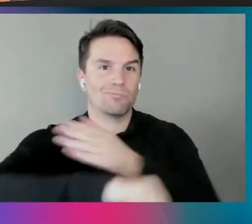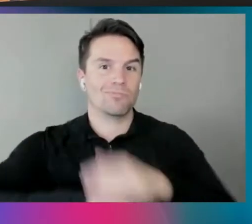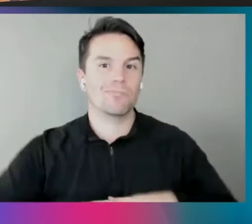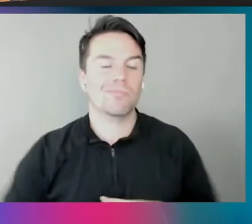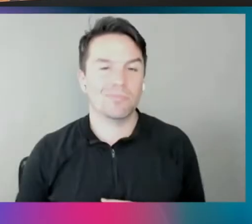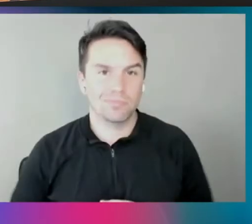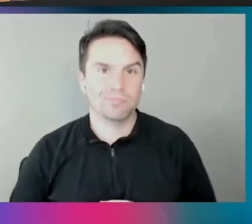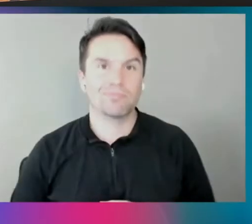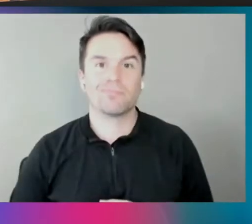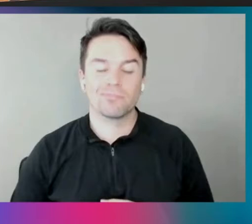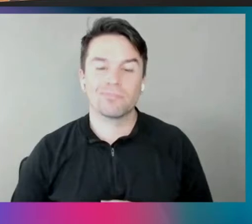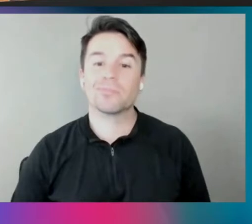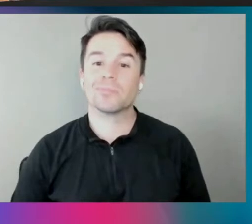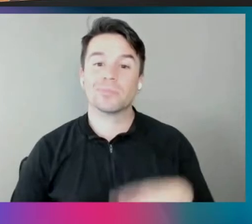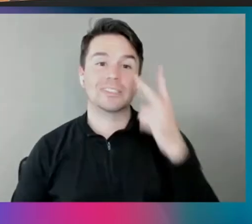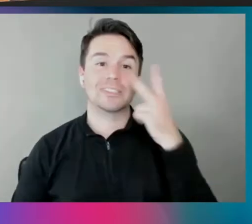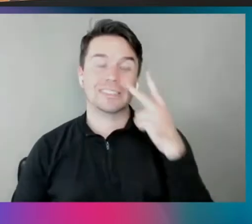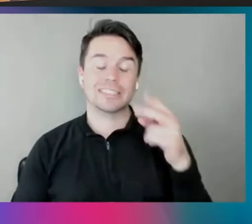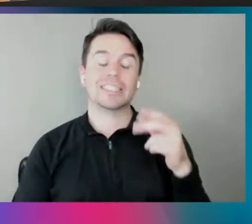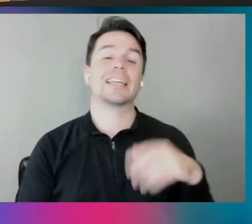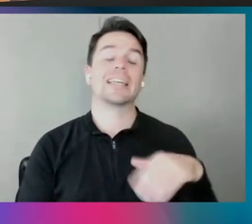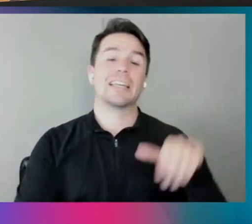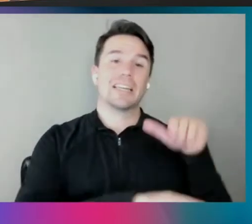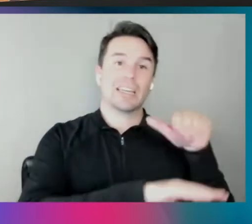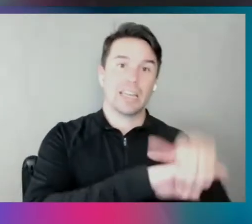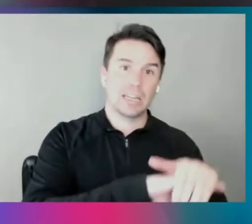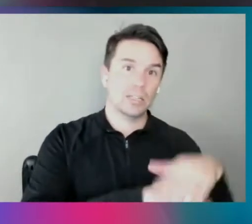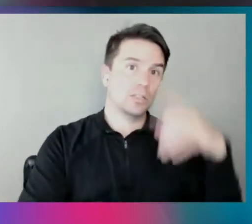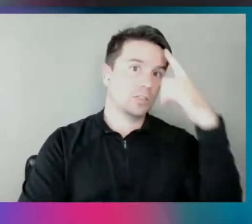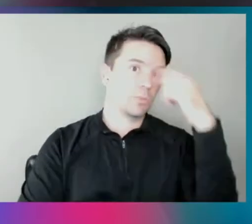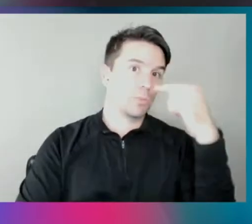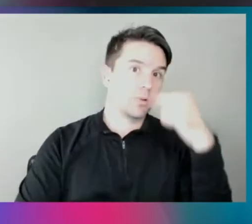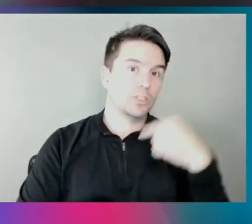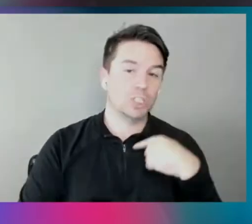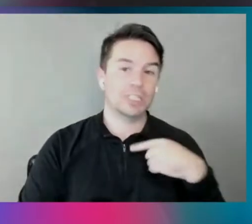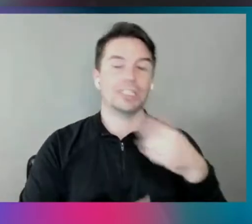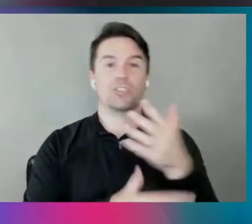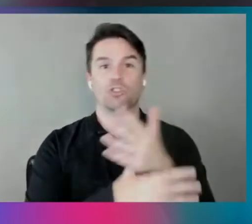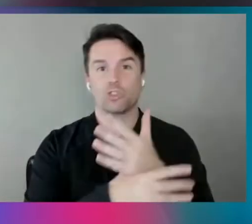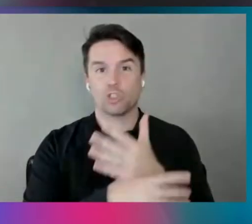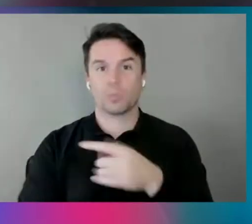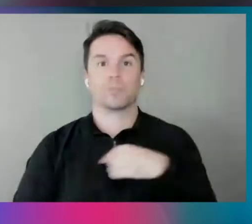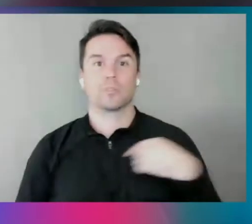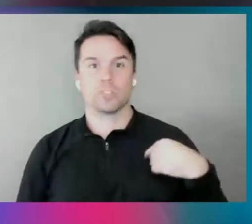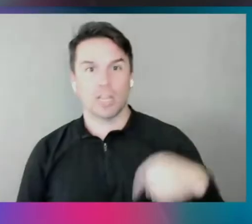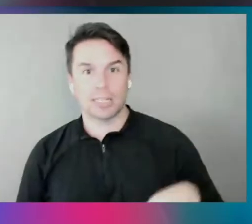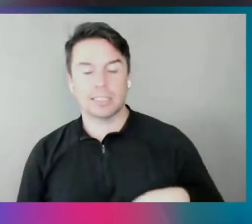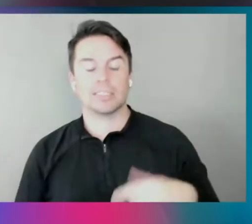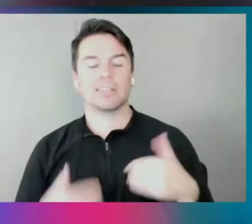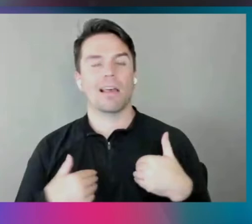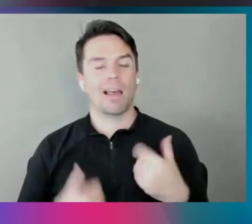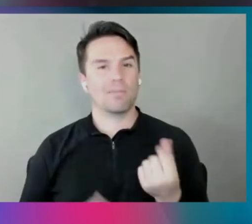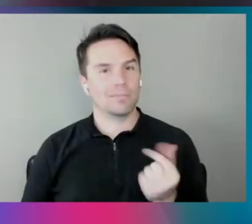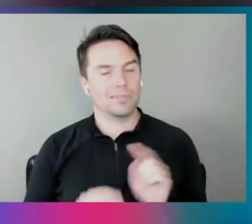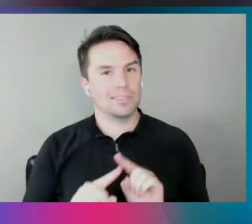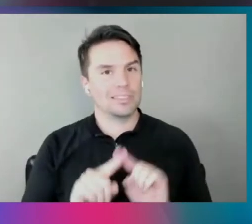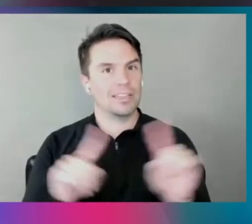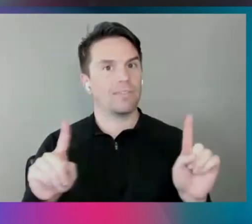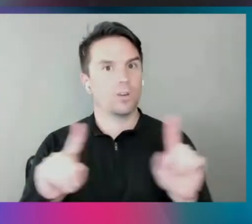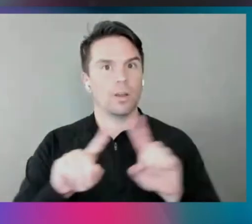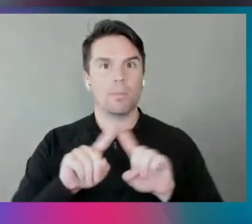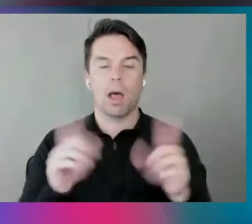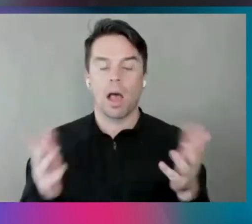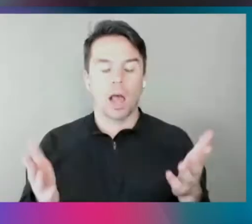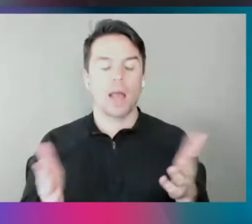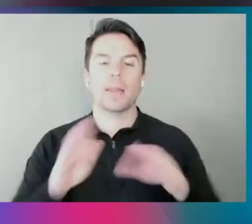English versus Portuguese versus German versus Chinese all have slightly different ones, but the base improvement